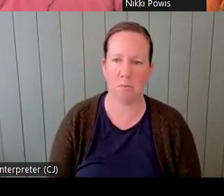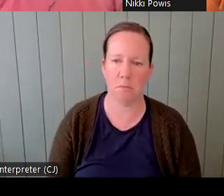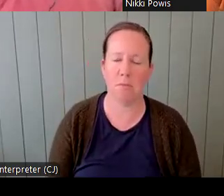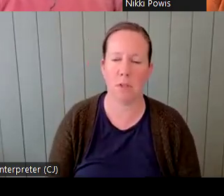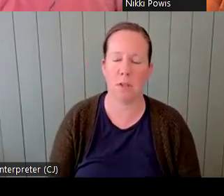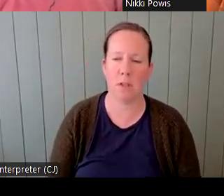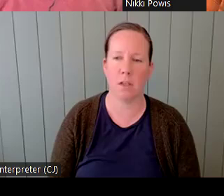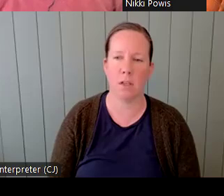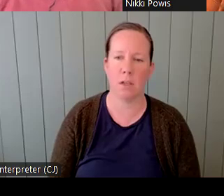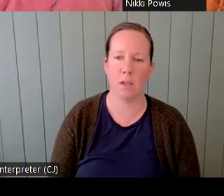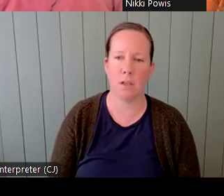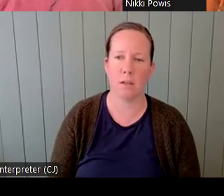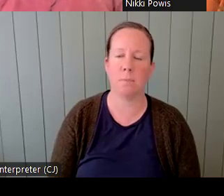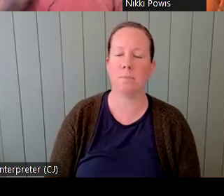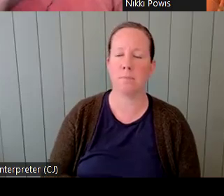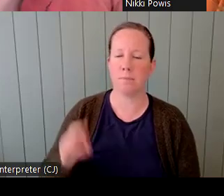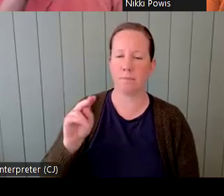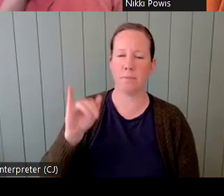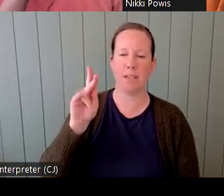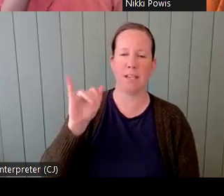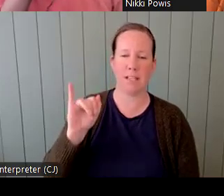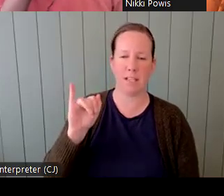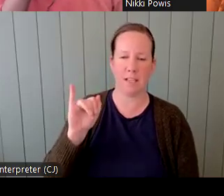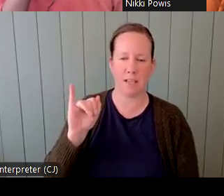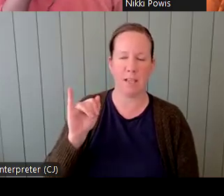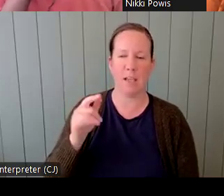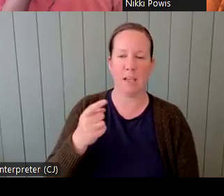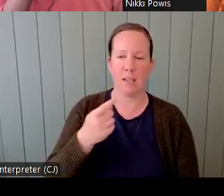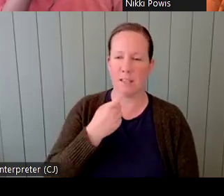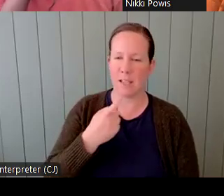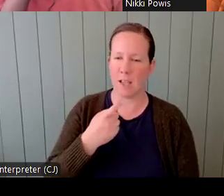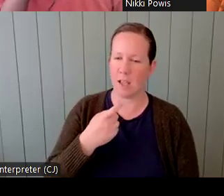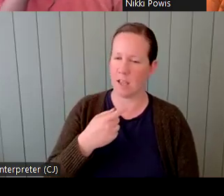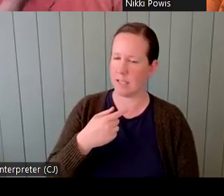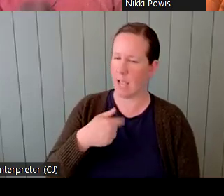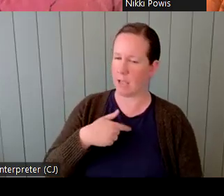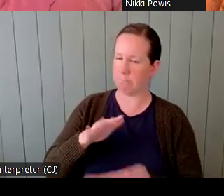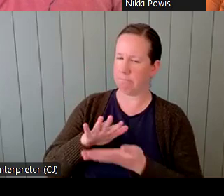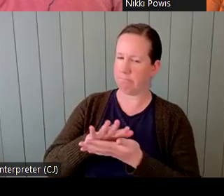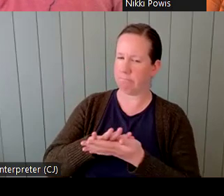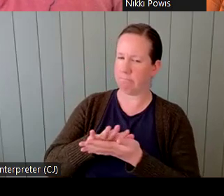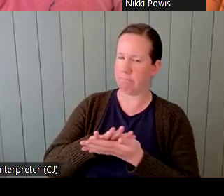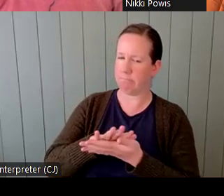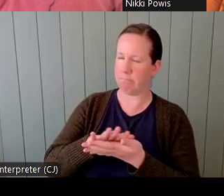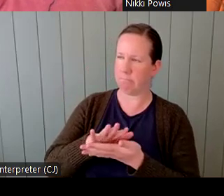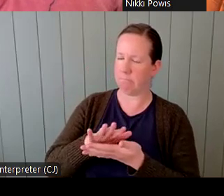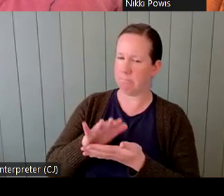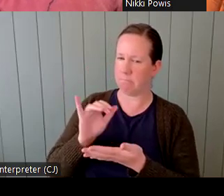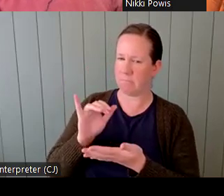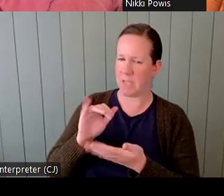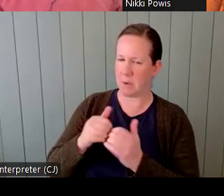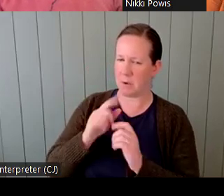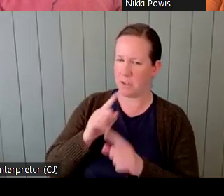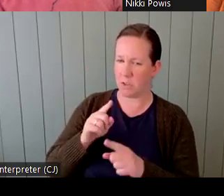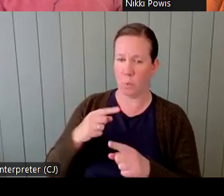Santiago? Yeah, I'm not exactly sure I understand that, but we're national, so most of